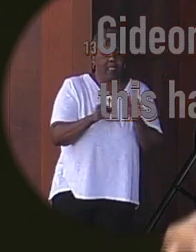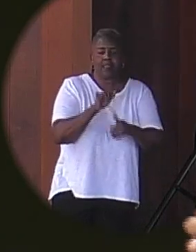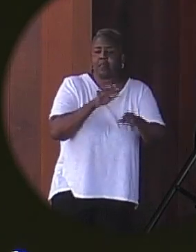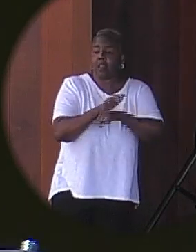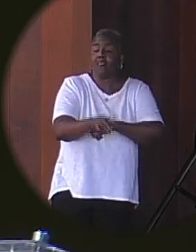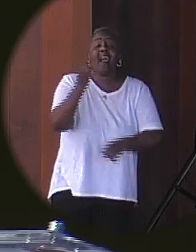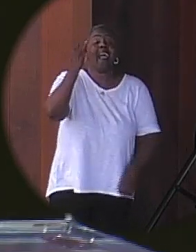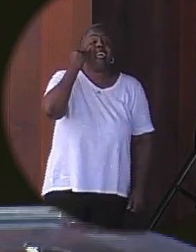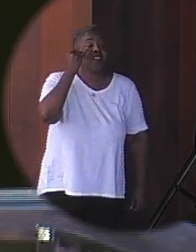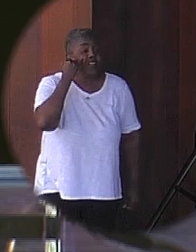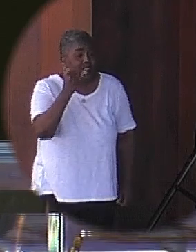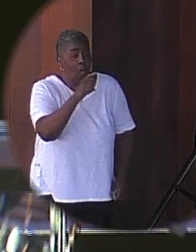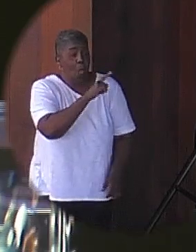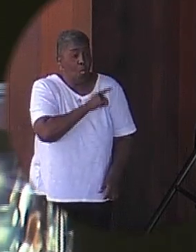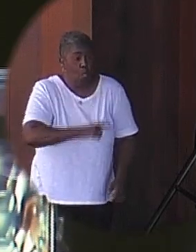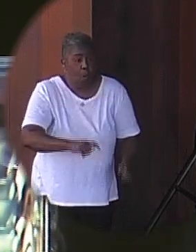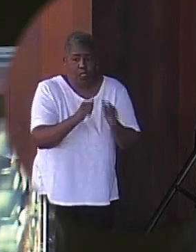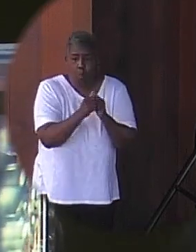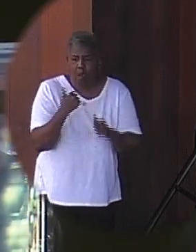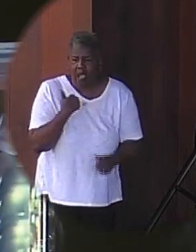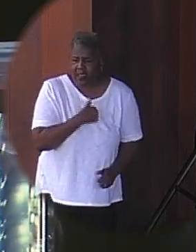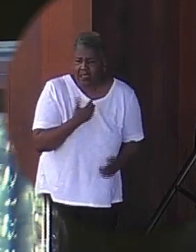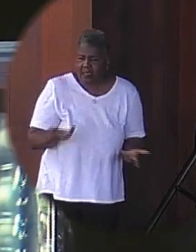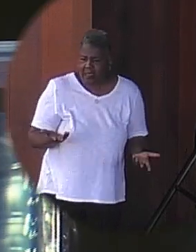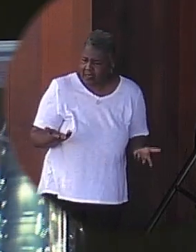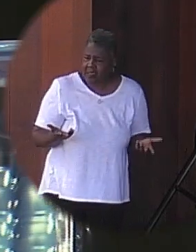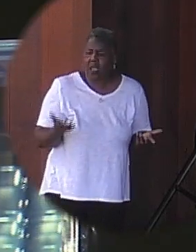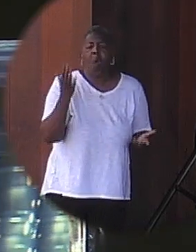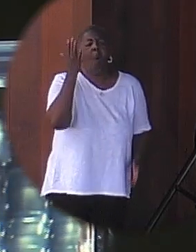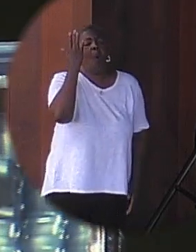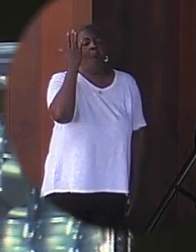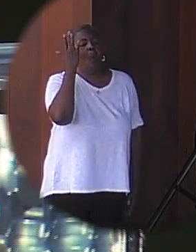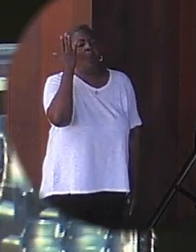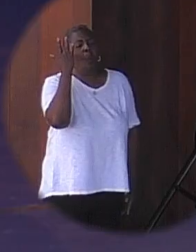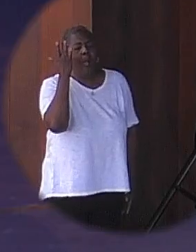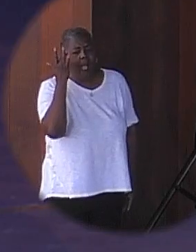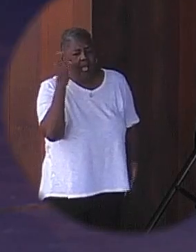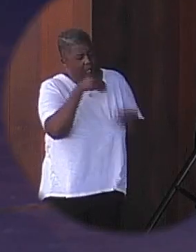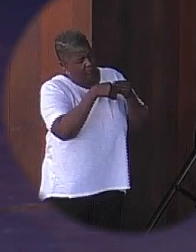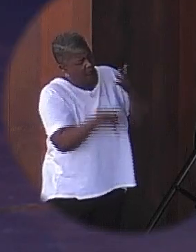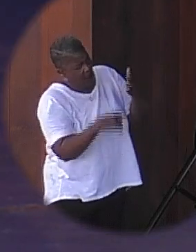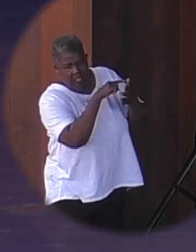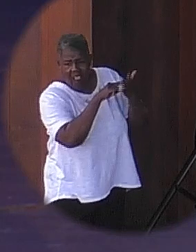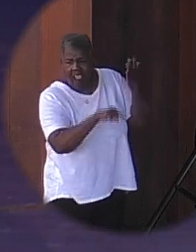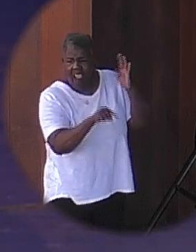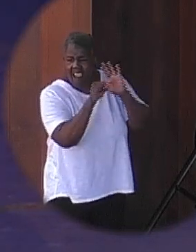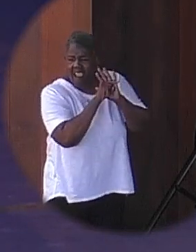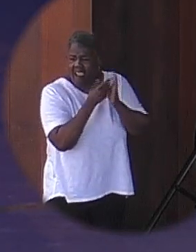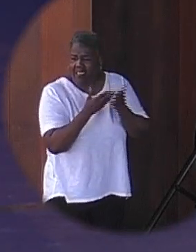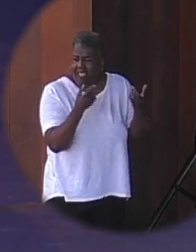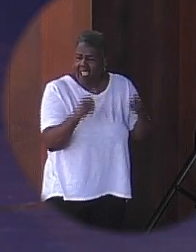there. If the Lord is with us, why has all this happened to